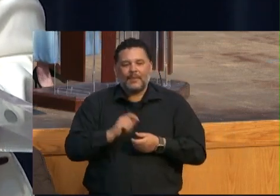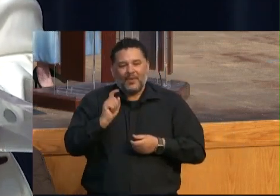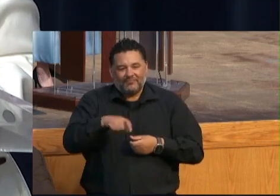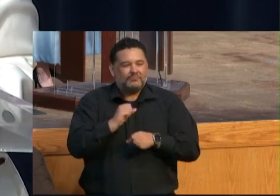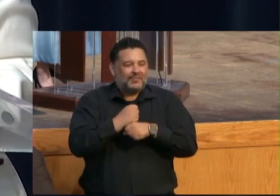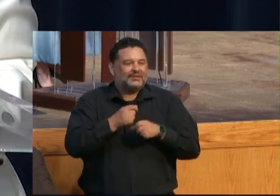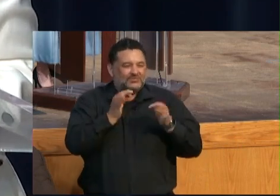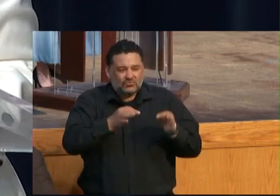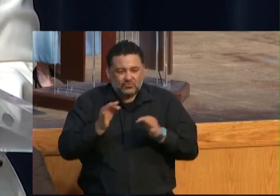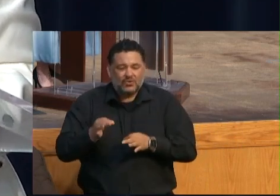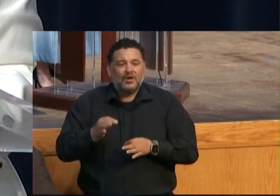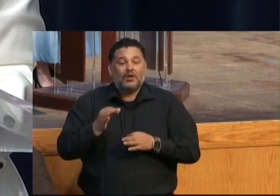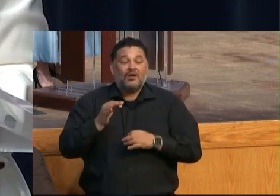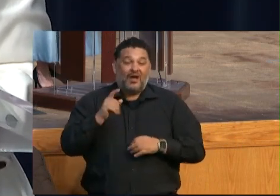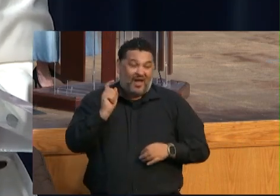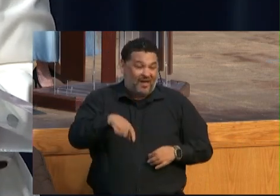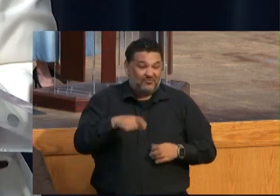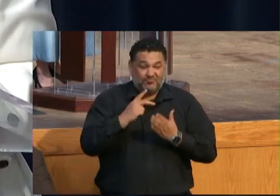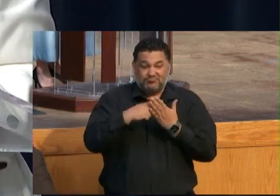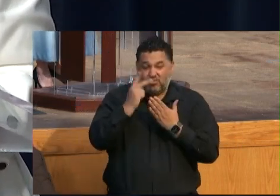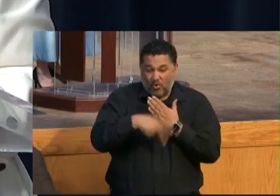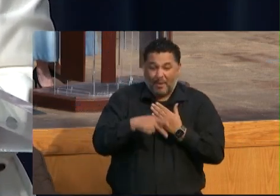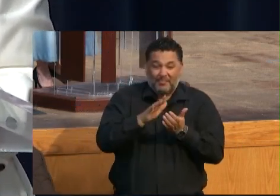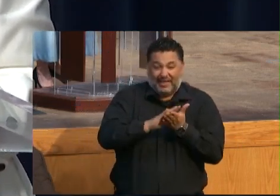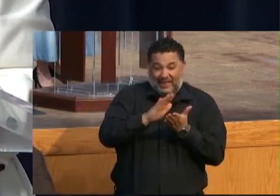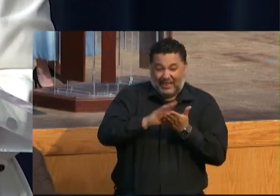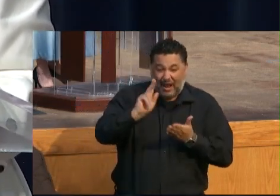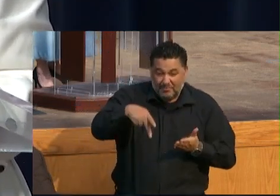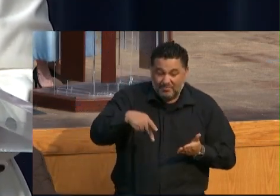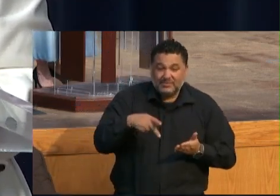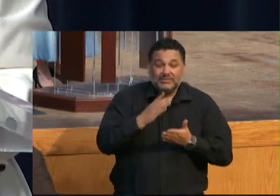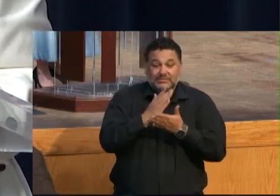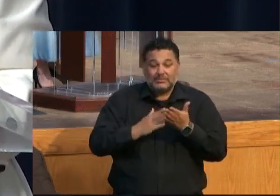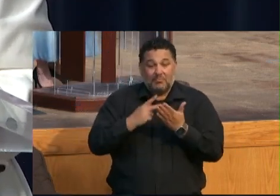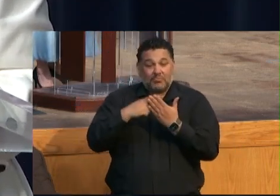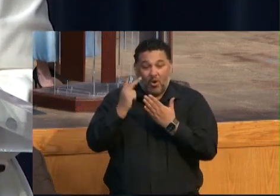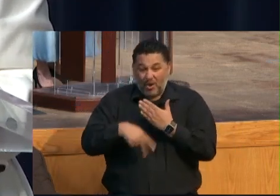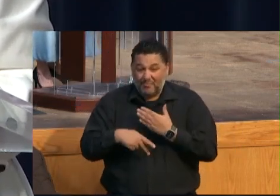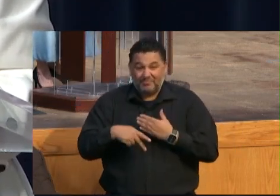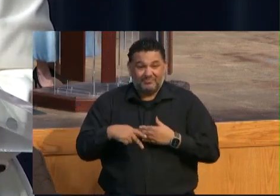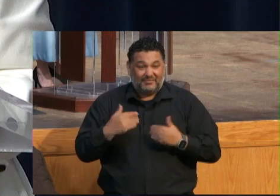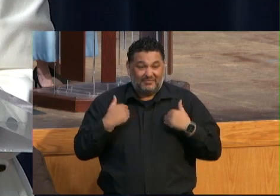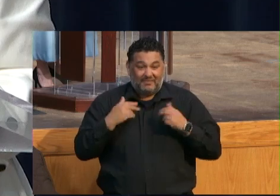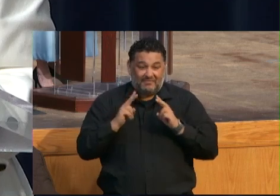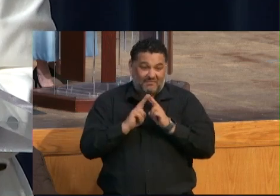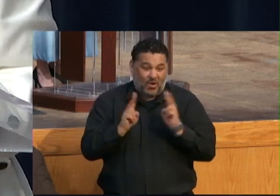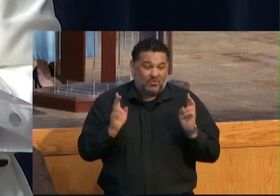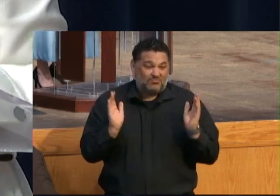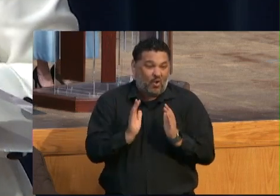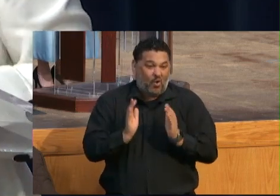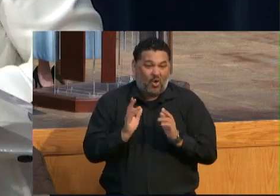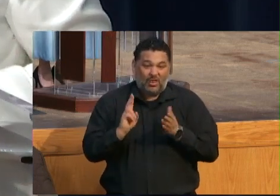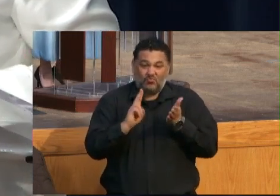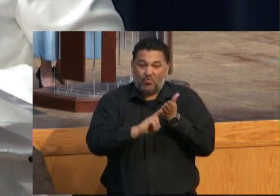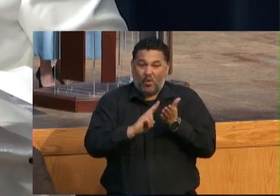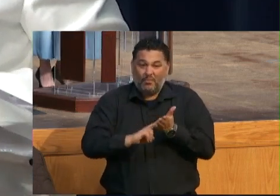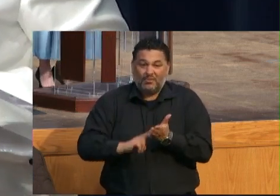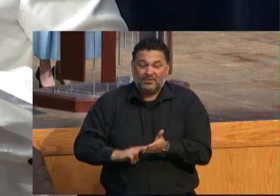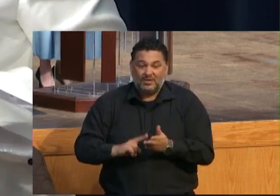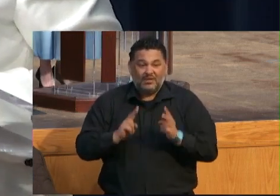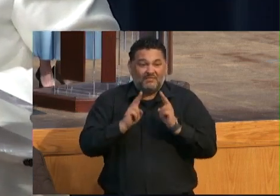do some program cleanup, folks. We have programs with very little enrollment and very